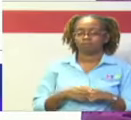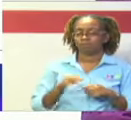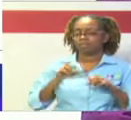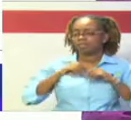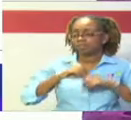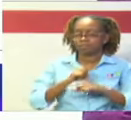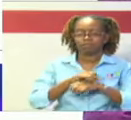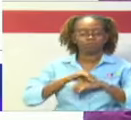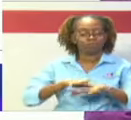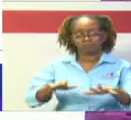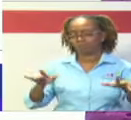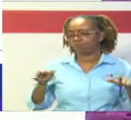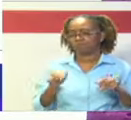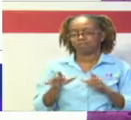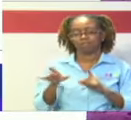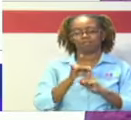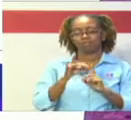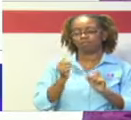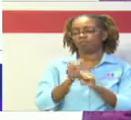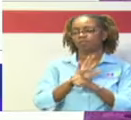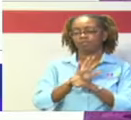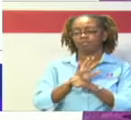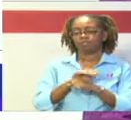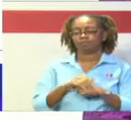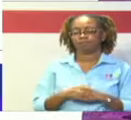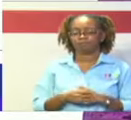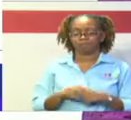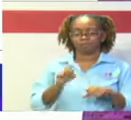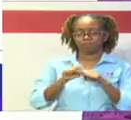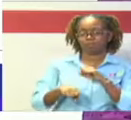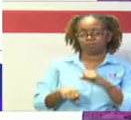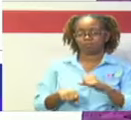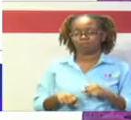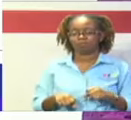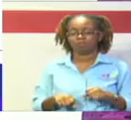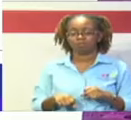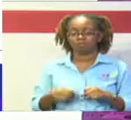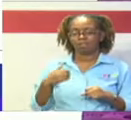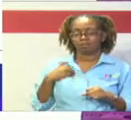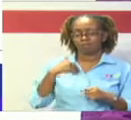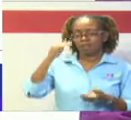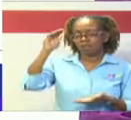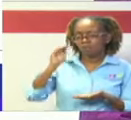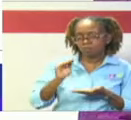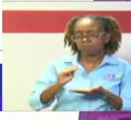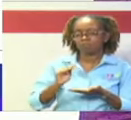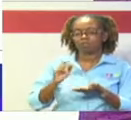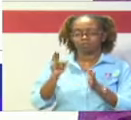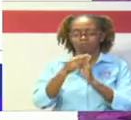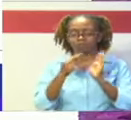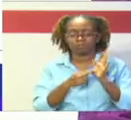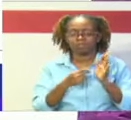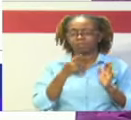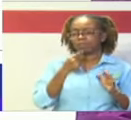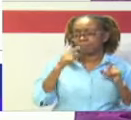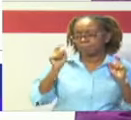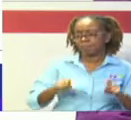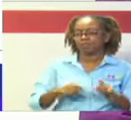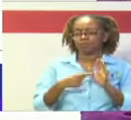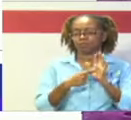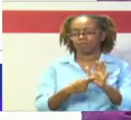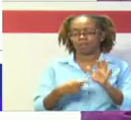of getting Delta spreading from those people coming in. However, you could get